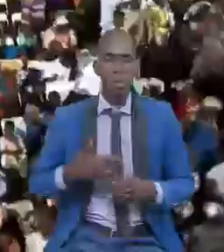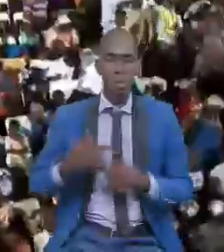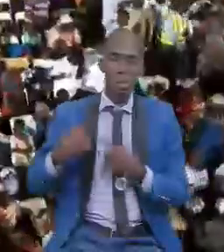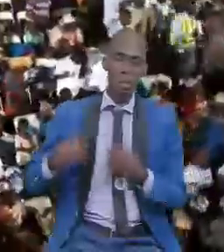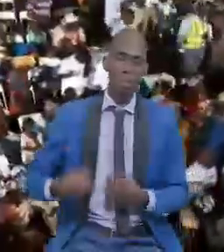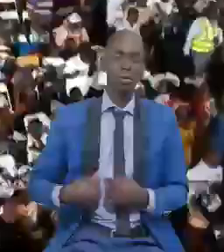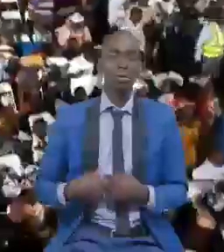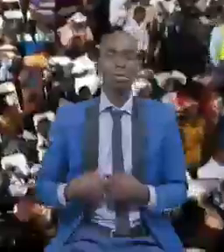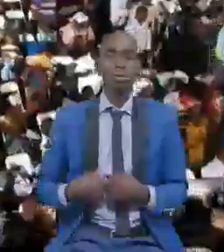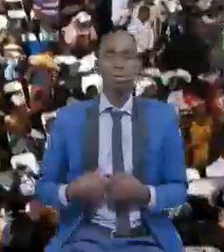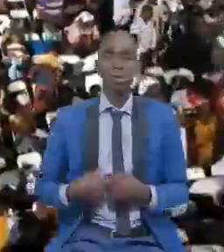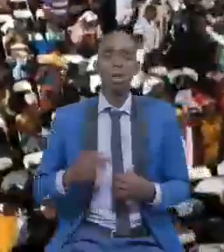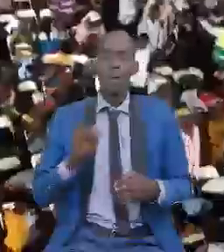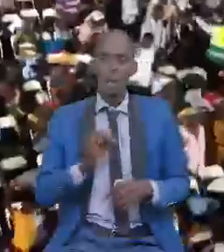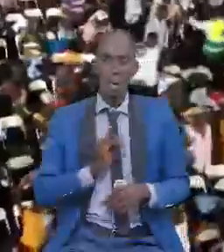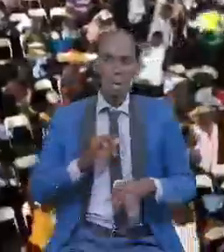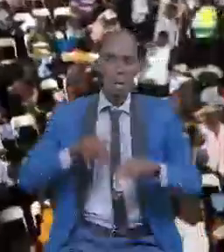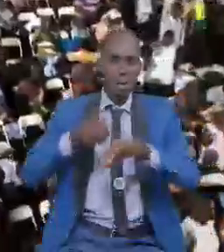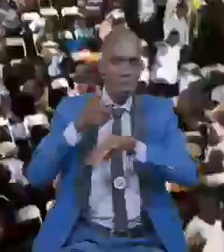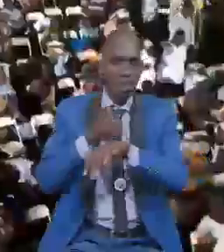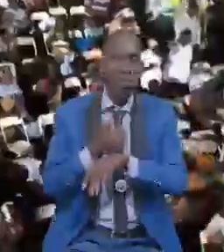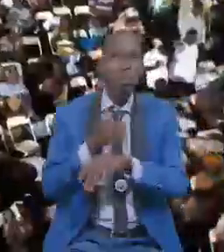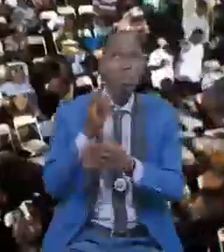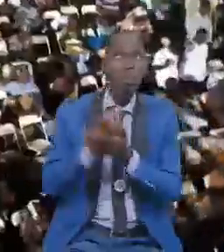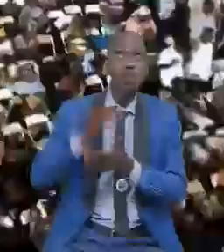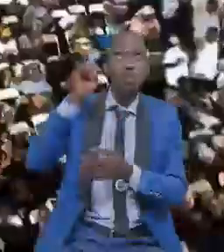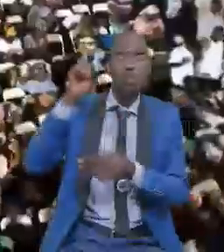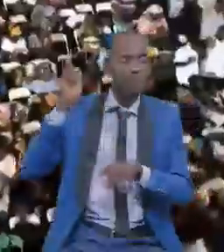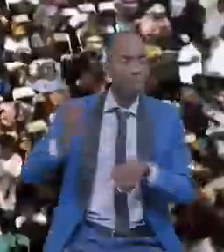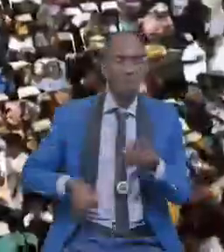I affirm that you cannot fail.